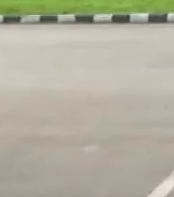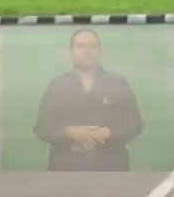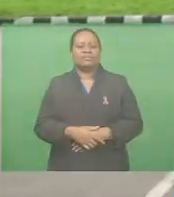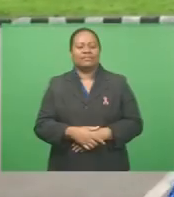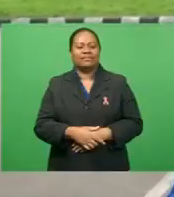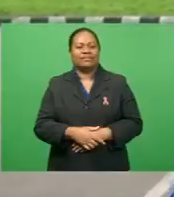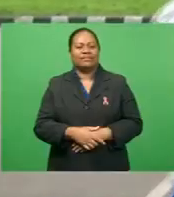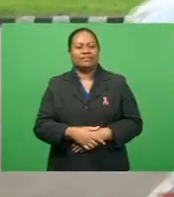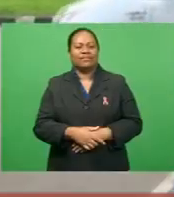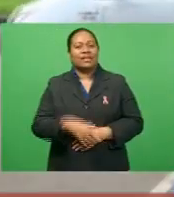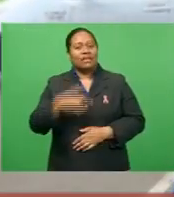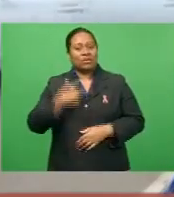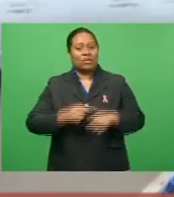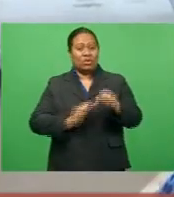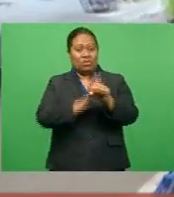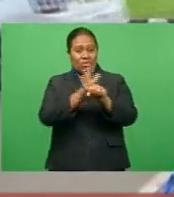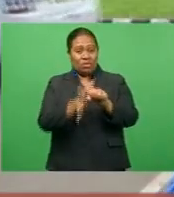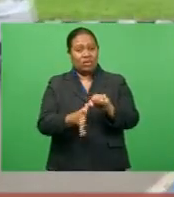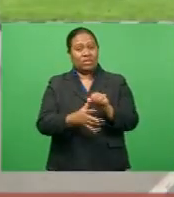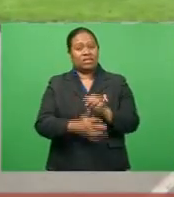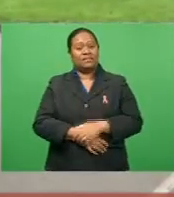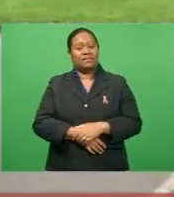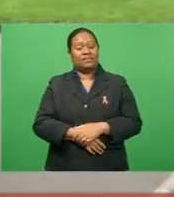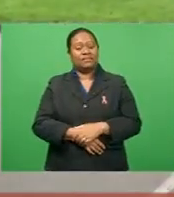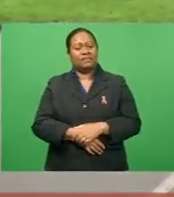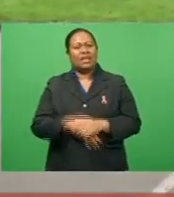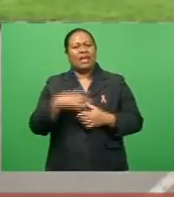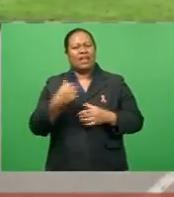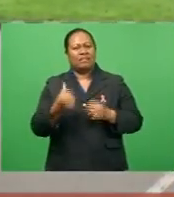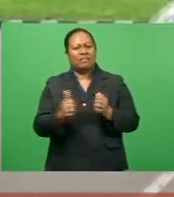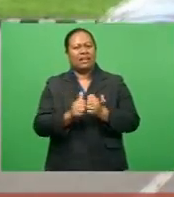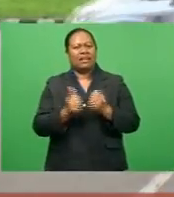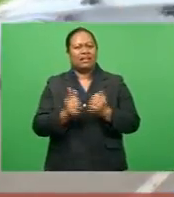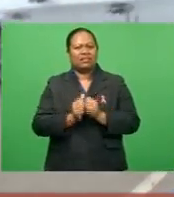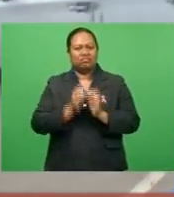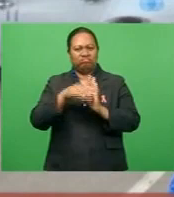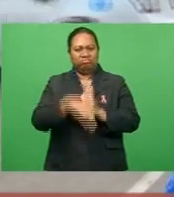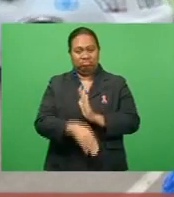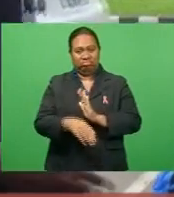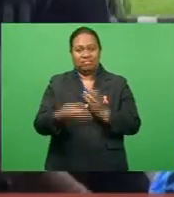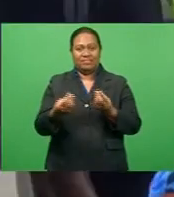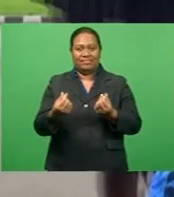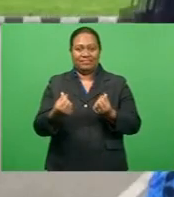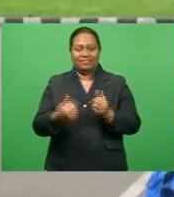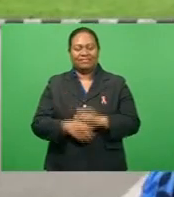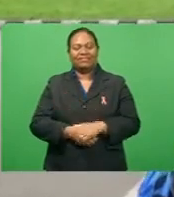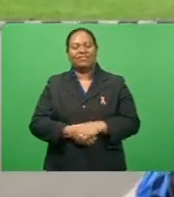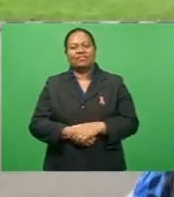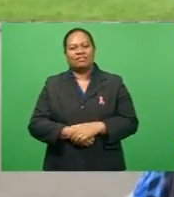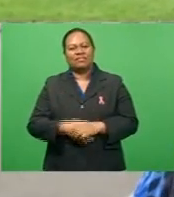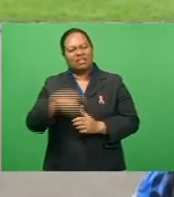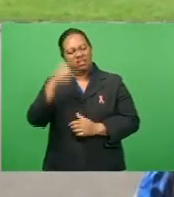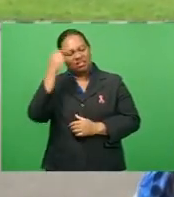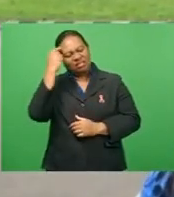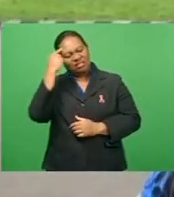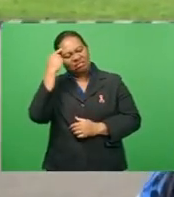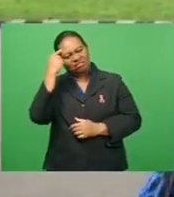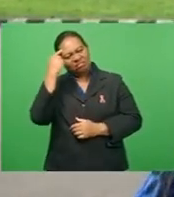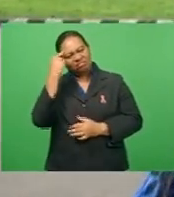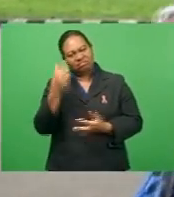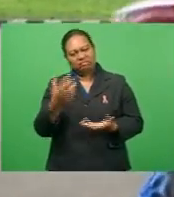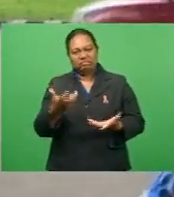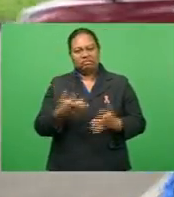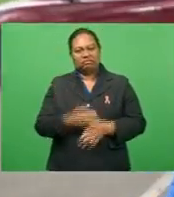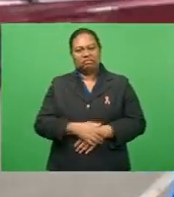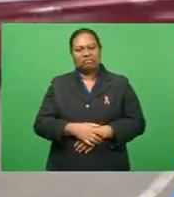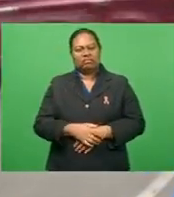So because of COVID-19, we have had a lot of downtimes there. So I think it is